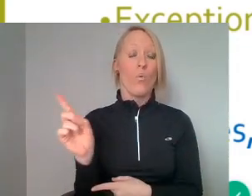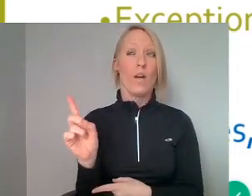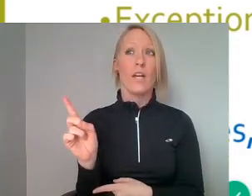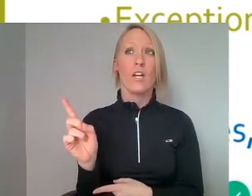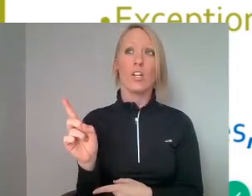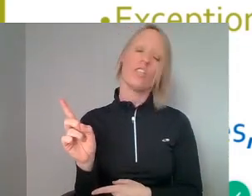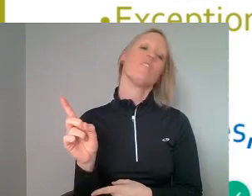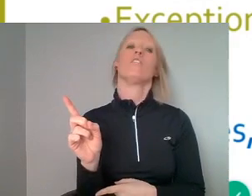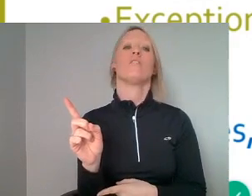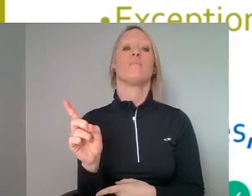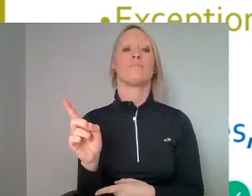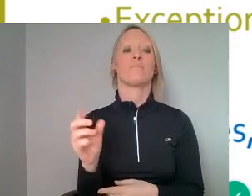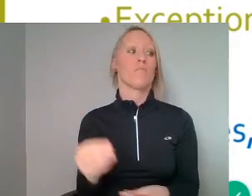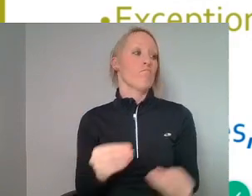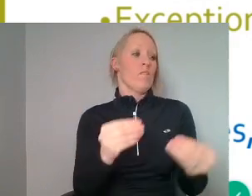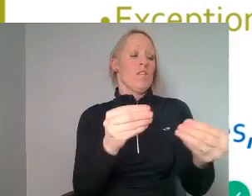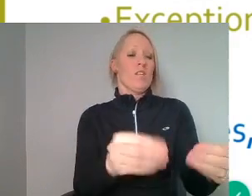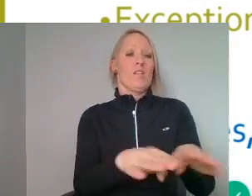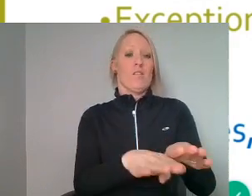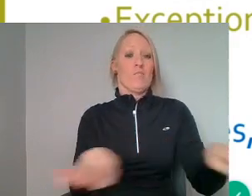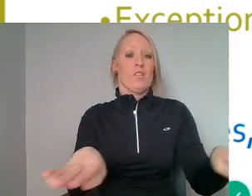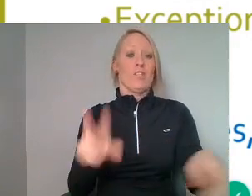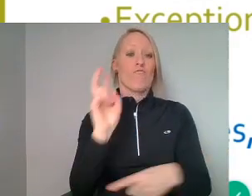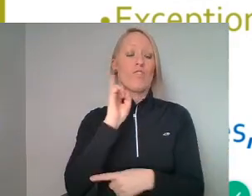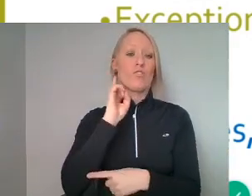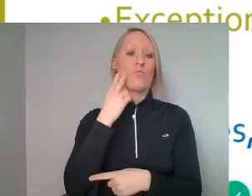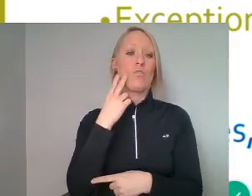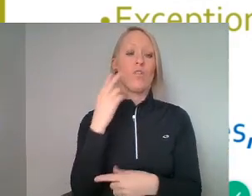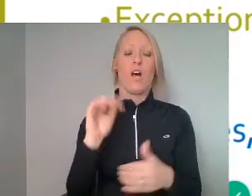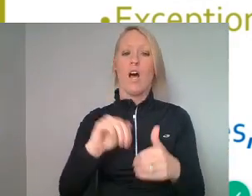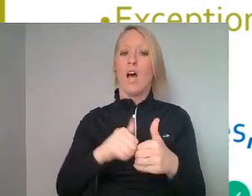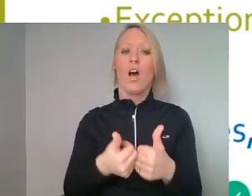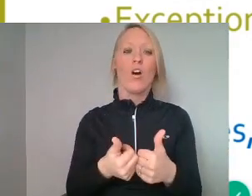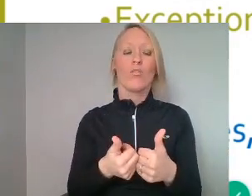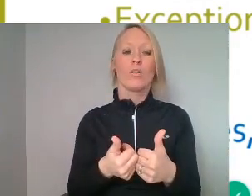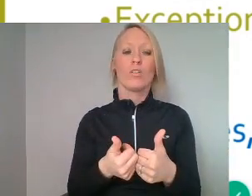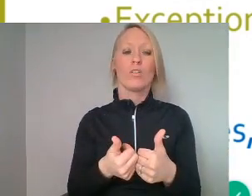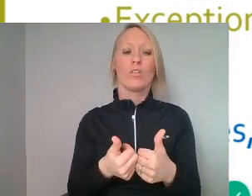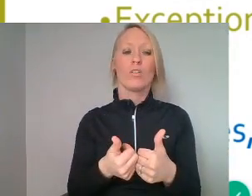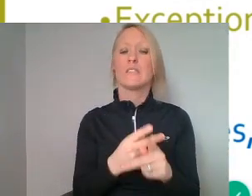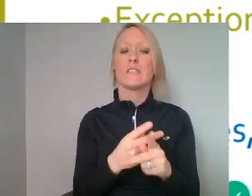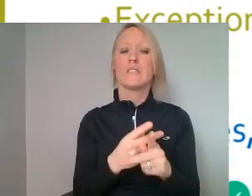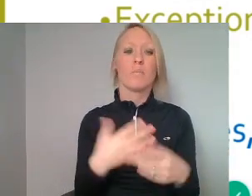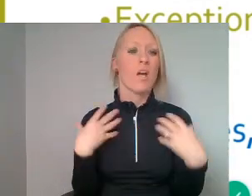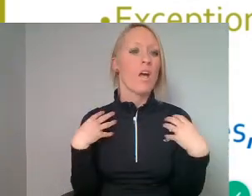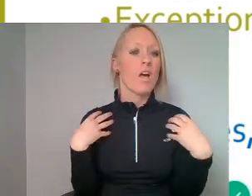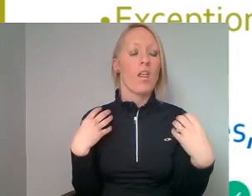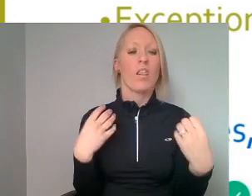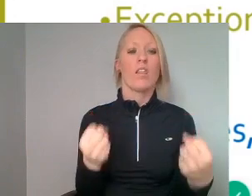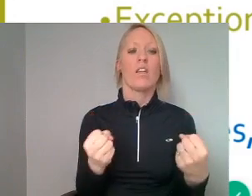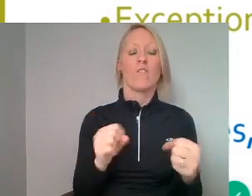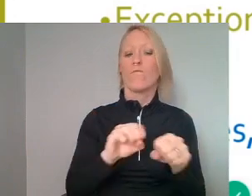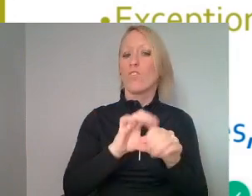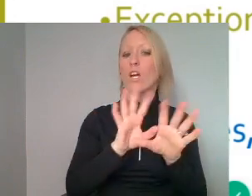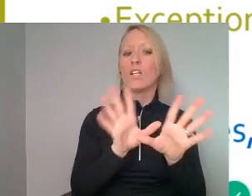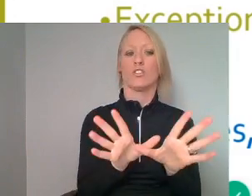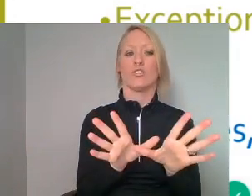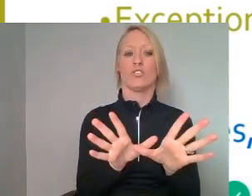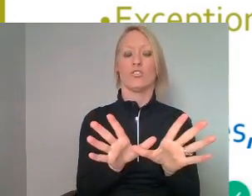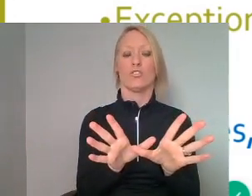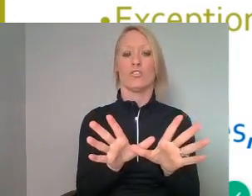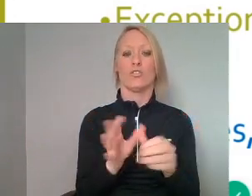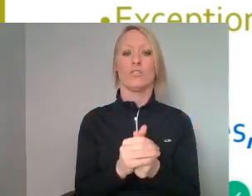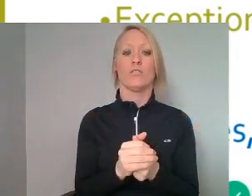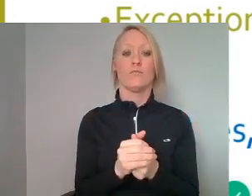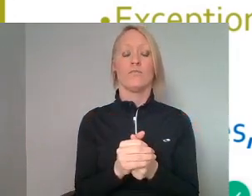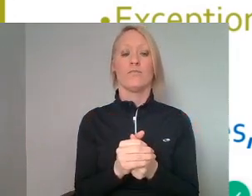until you're ready to use them. Now, this is all before having to deal with COVID-19. Now you do want to make sure that you're